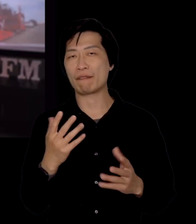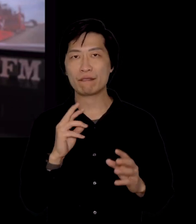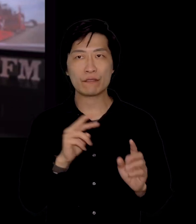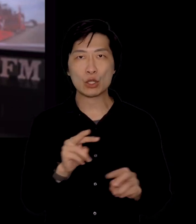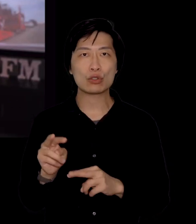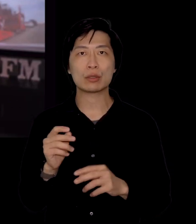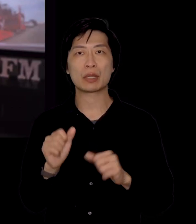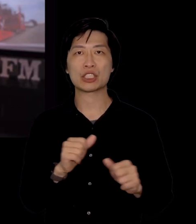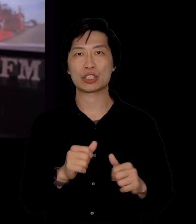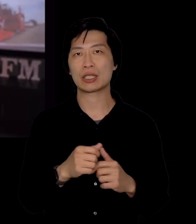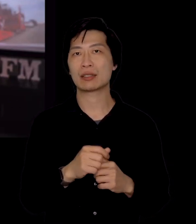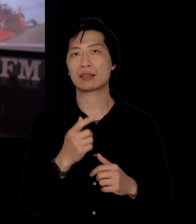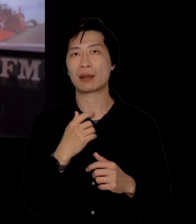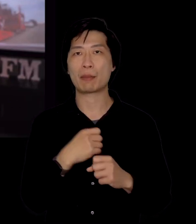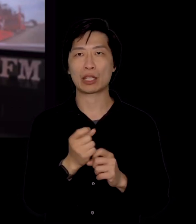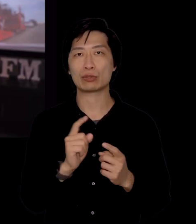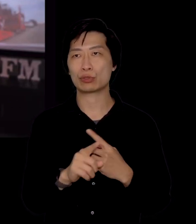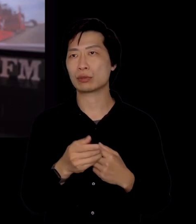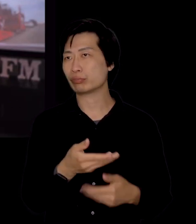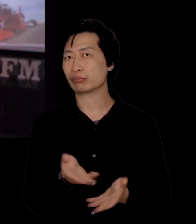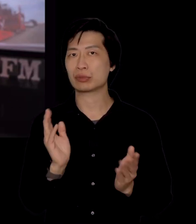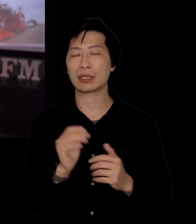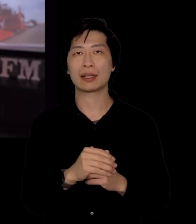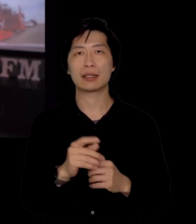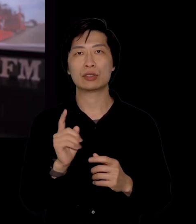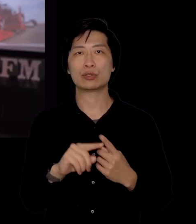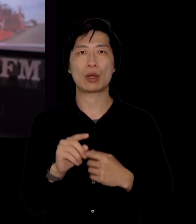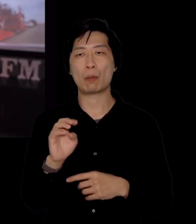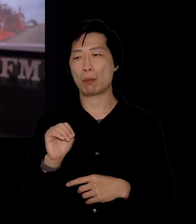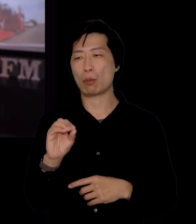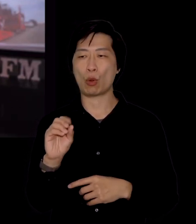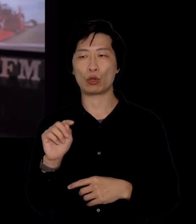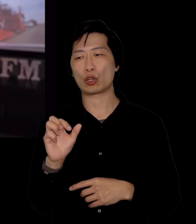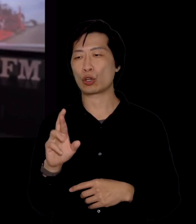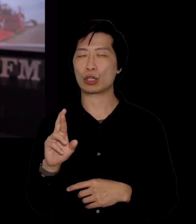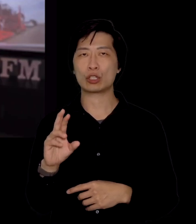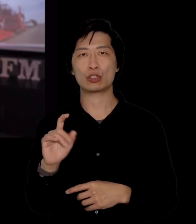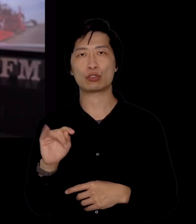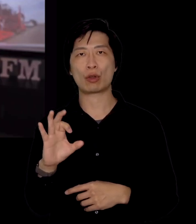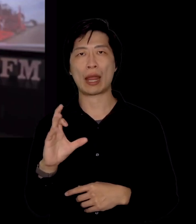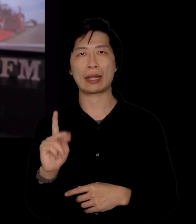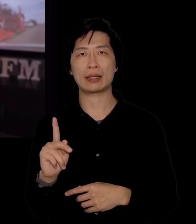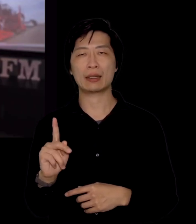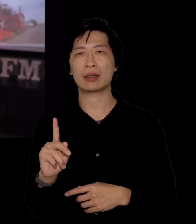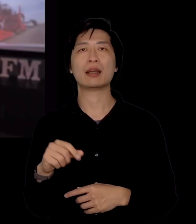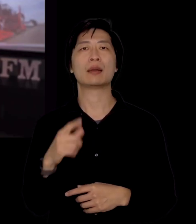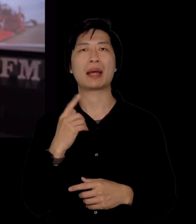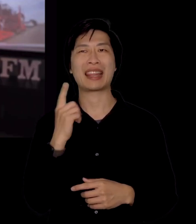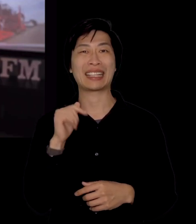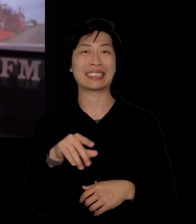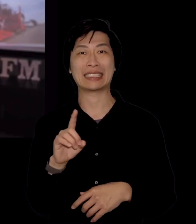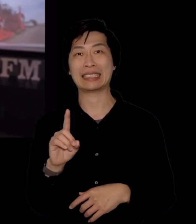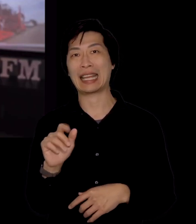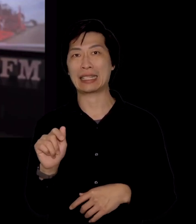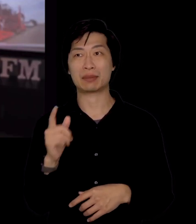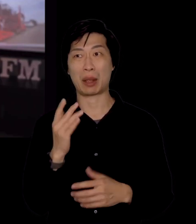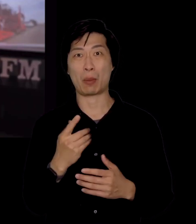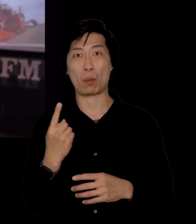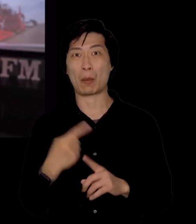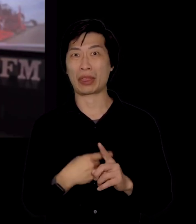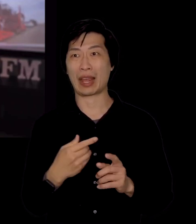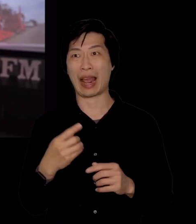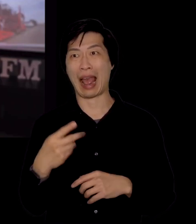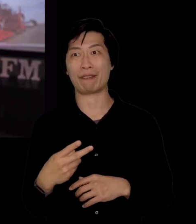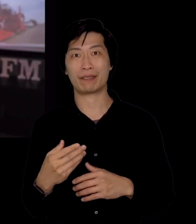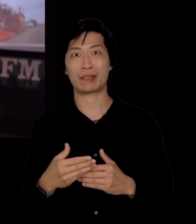pictures, a lot of reviews potentially as these trucks make it to publications' hands like Motor Trend, so on and so forth. But this date is about